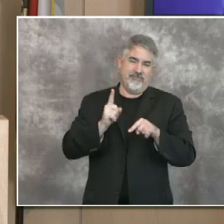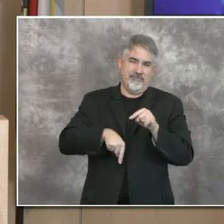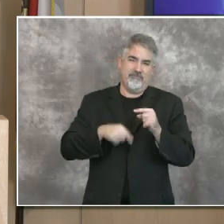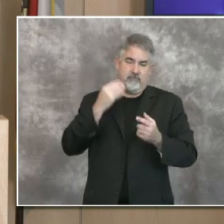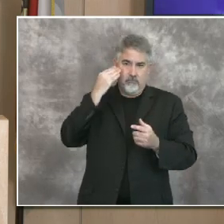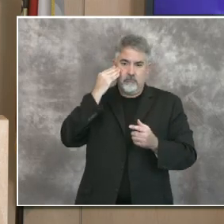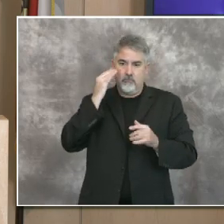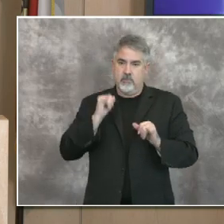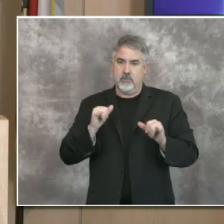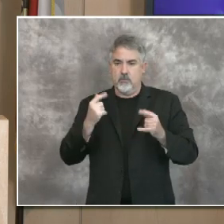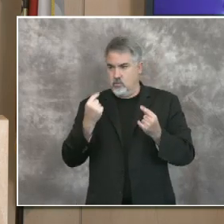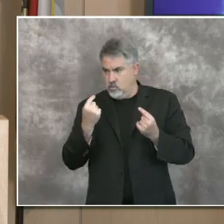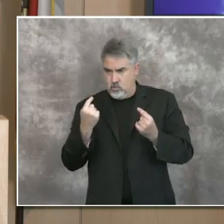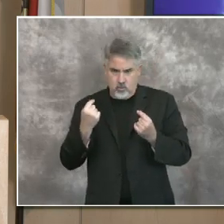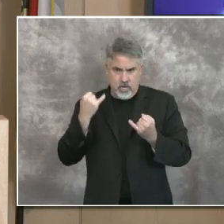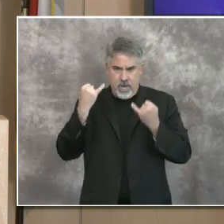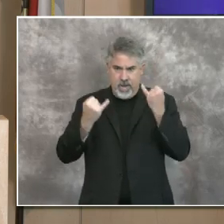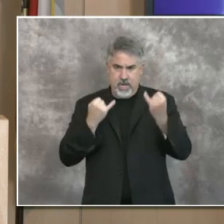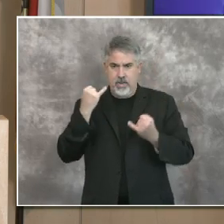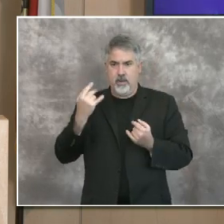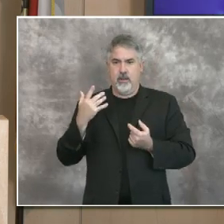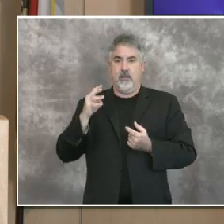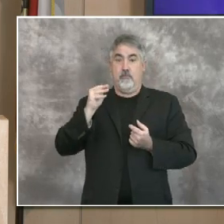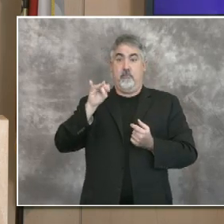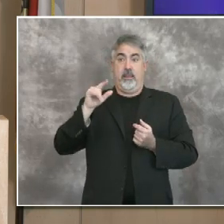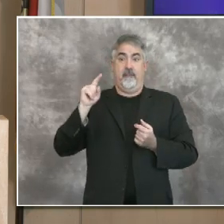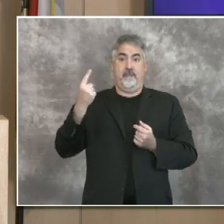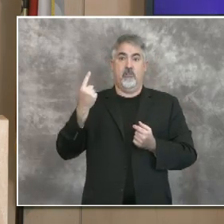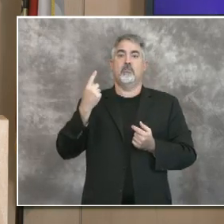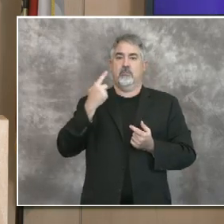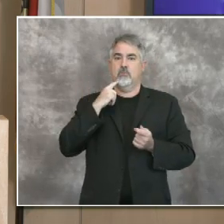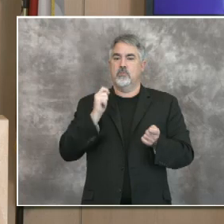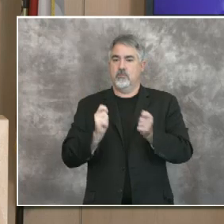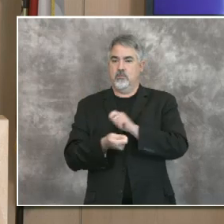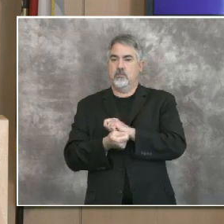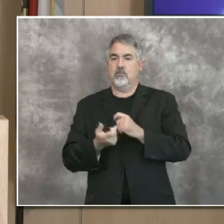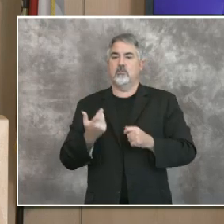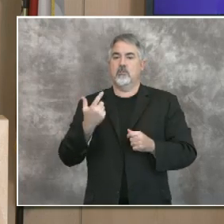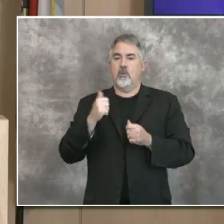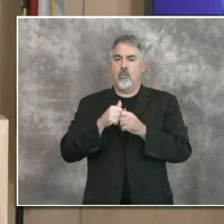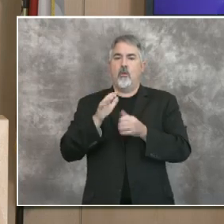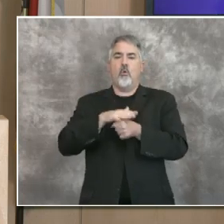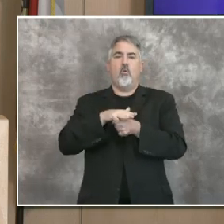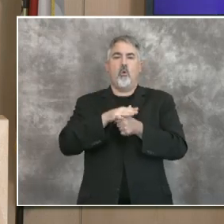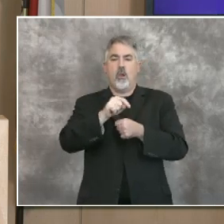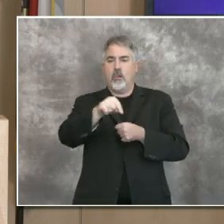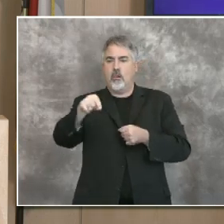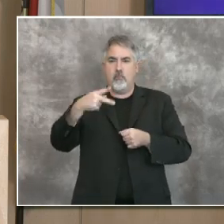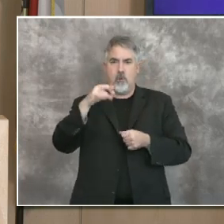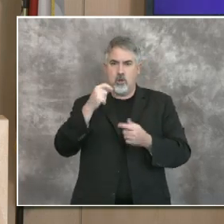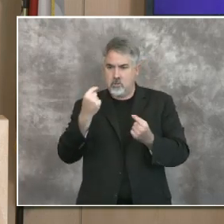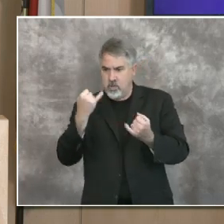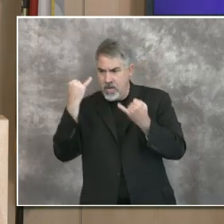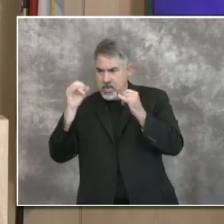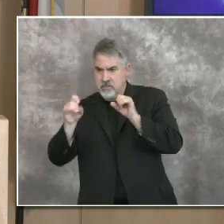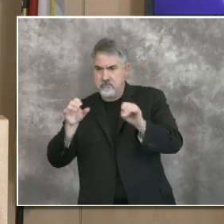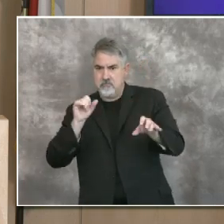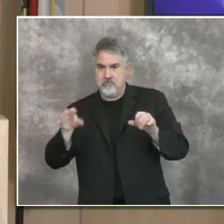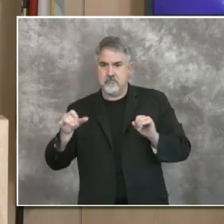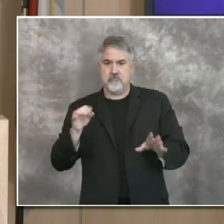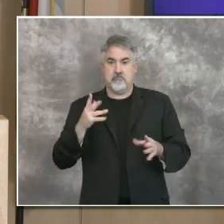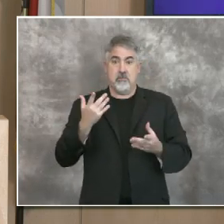contemplate, again, we've had a goal of May 1st in working with local jurisdictions where we would like to lift in part some of those